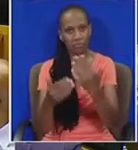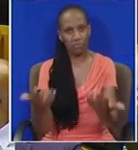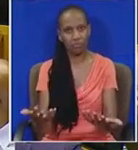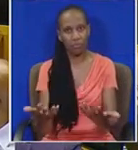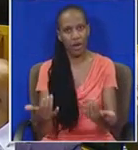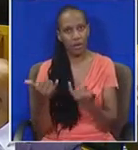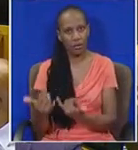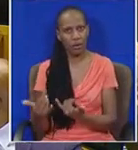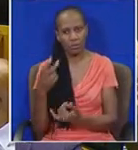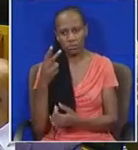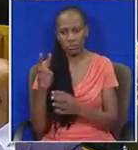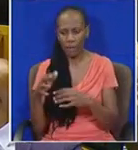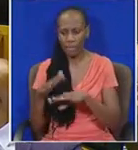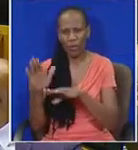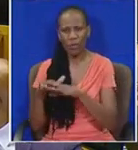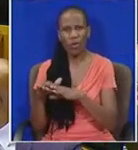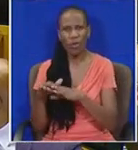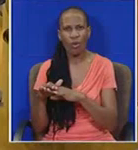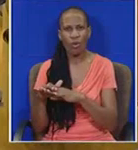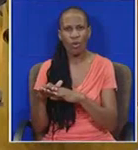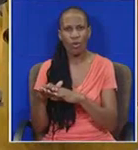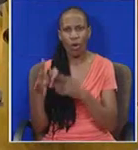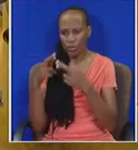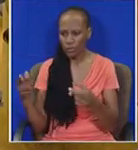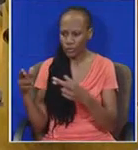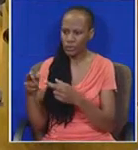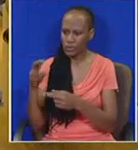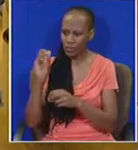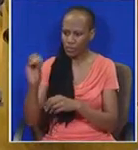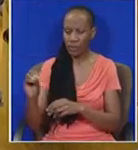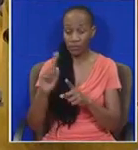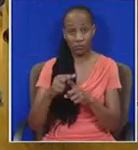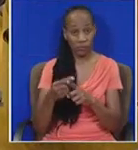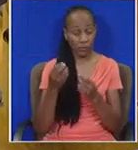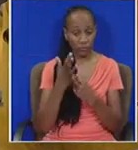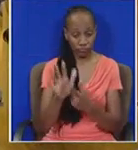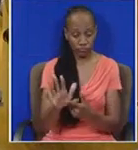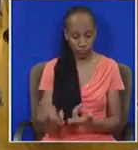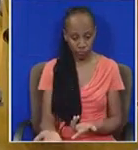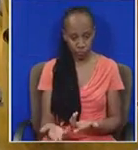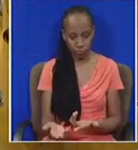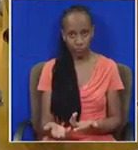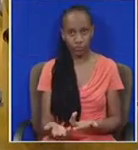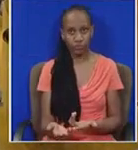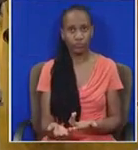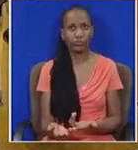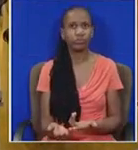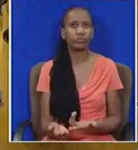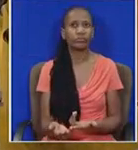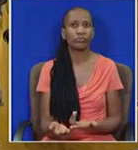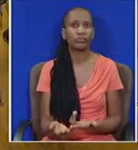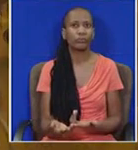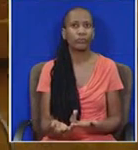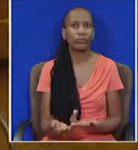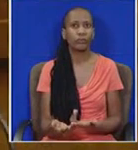most well-known brands. Let me give some examples. Apple is a perfect example that